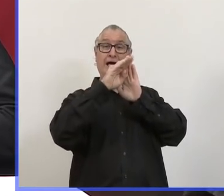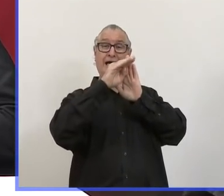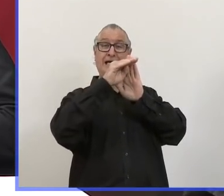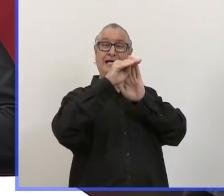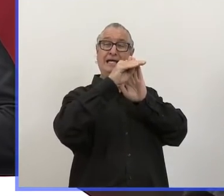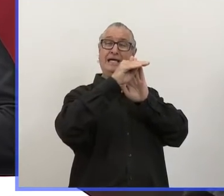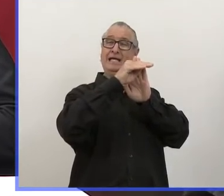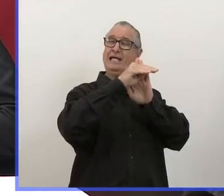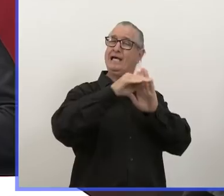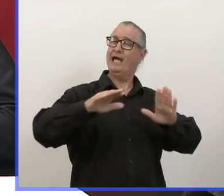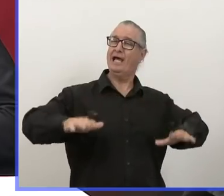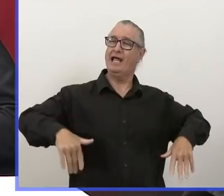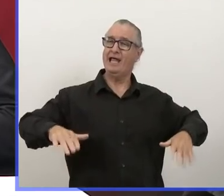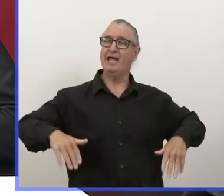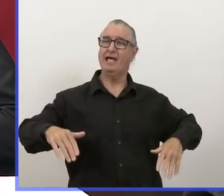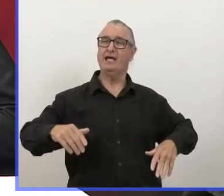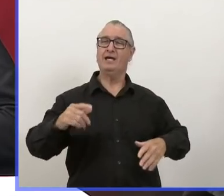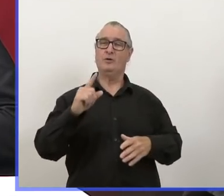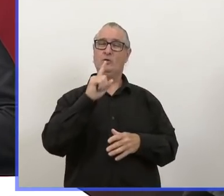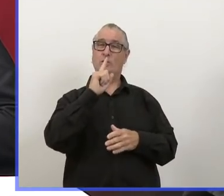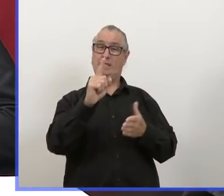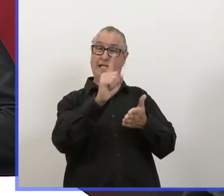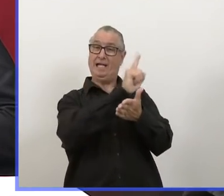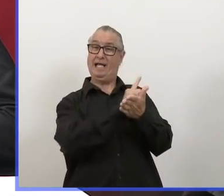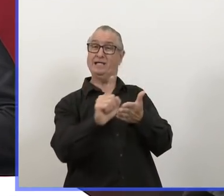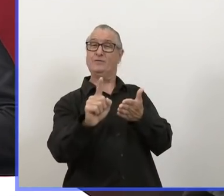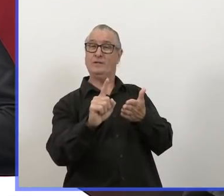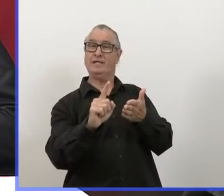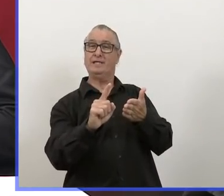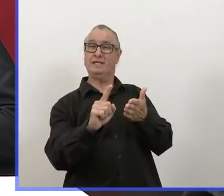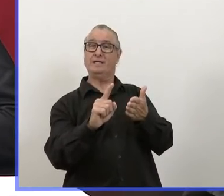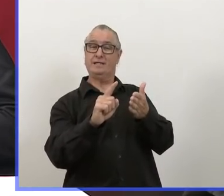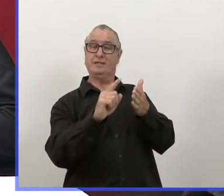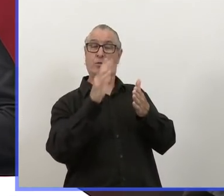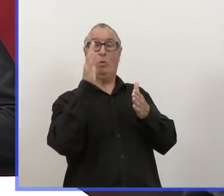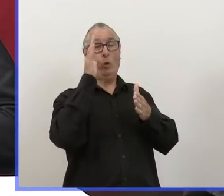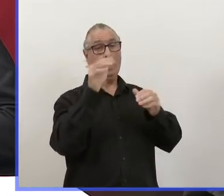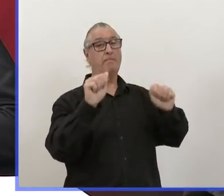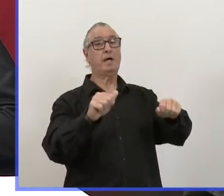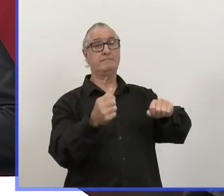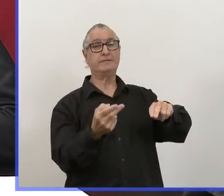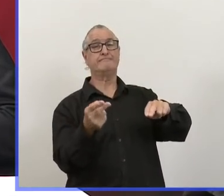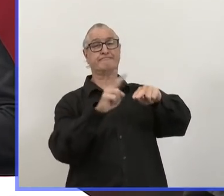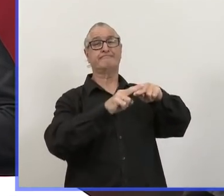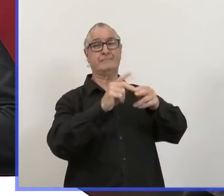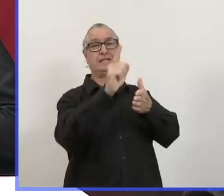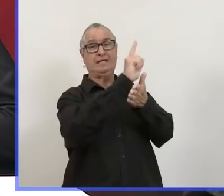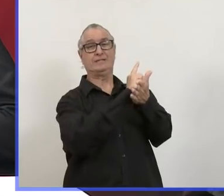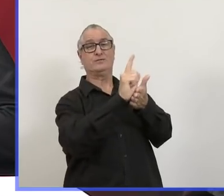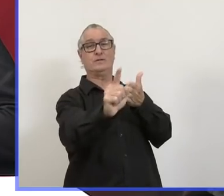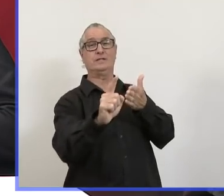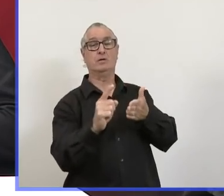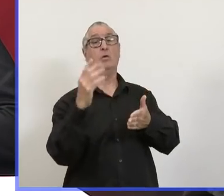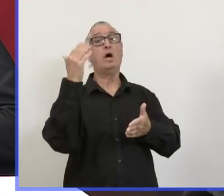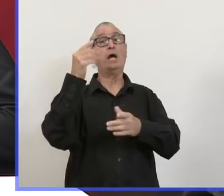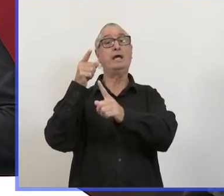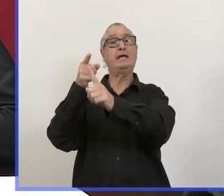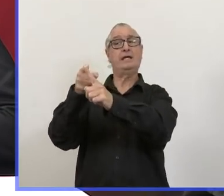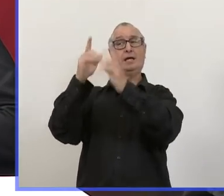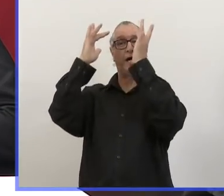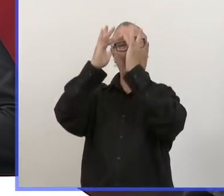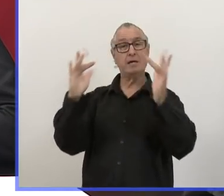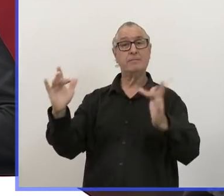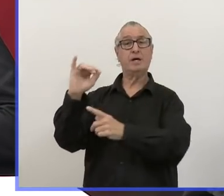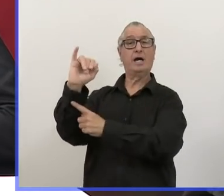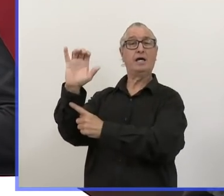for hospitalizations and ICUs. Talking about the next set of orders, talking about how restrictions would come off Manitobans, I think it's a little too